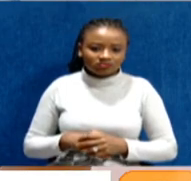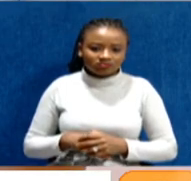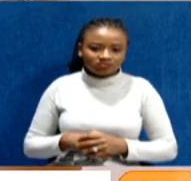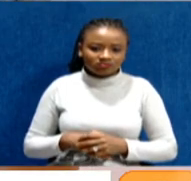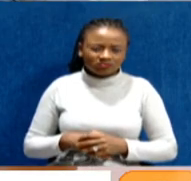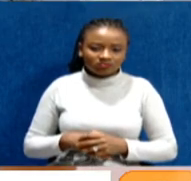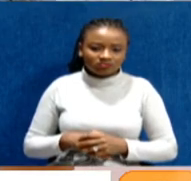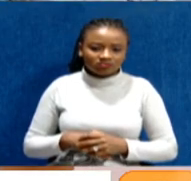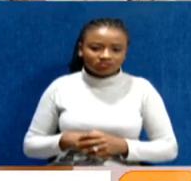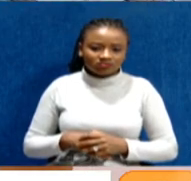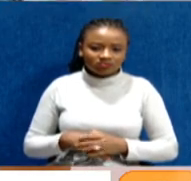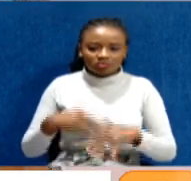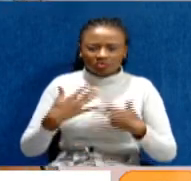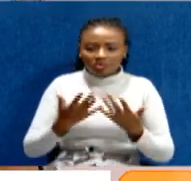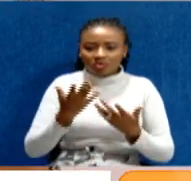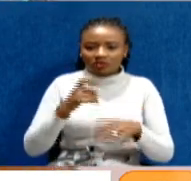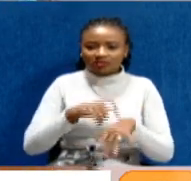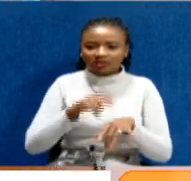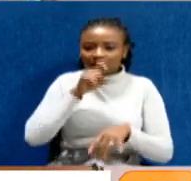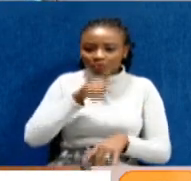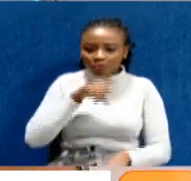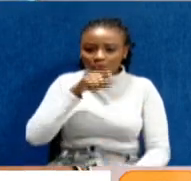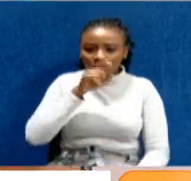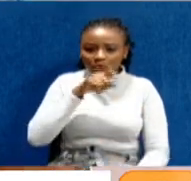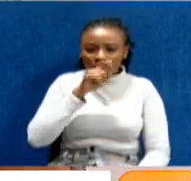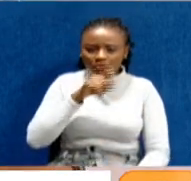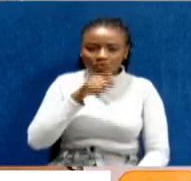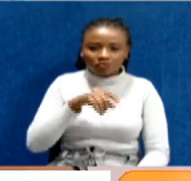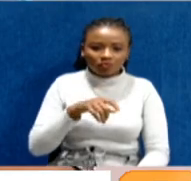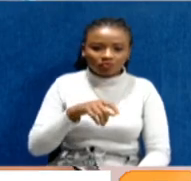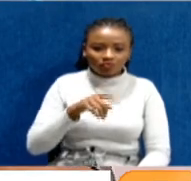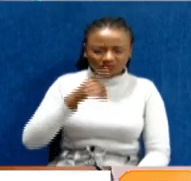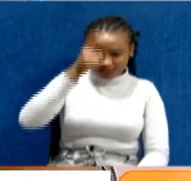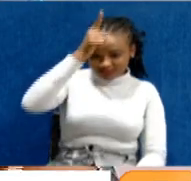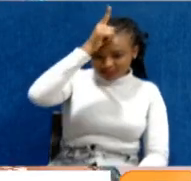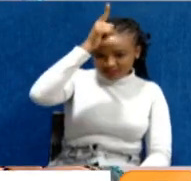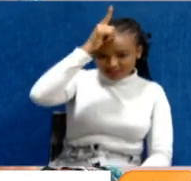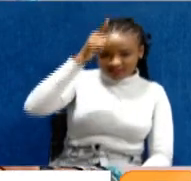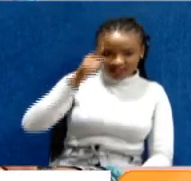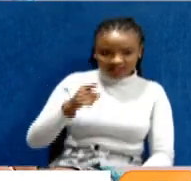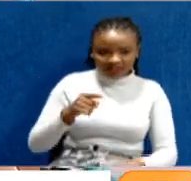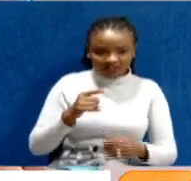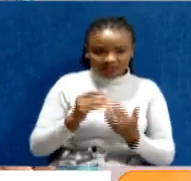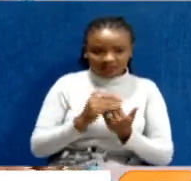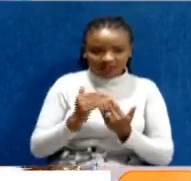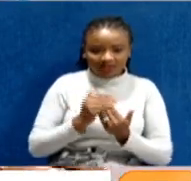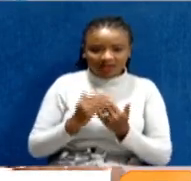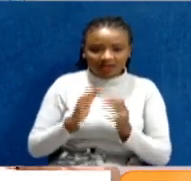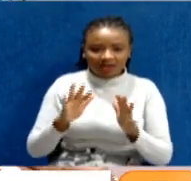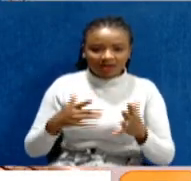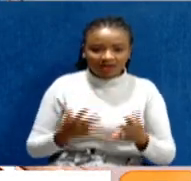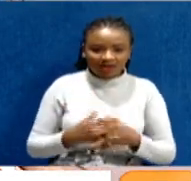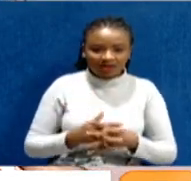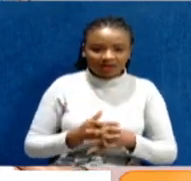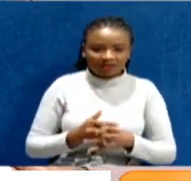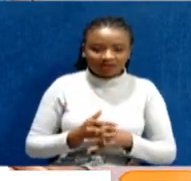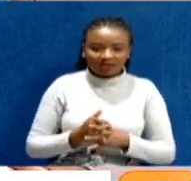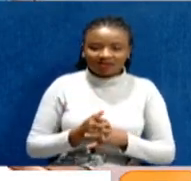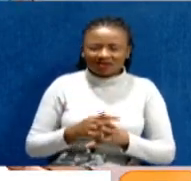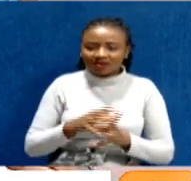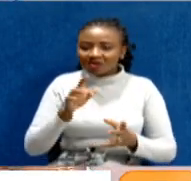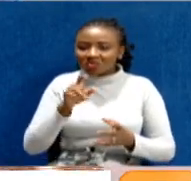like do our kienyeji chicken, kukusama, yeah. Sorry for that one. But within, is it 3 weeks